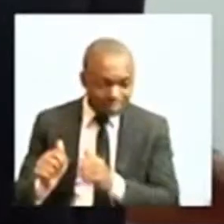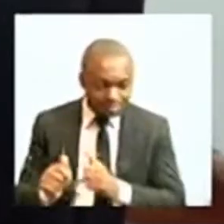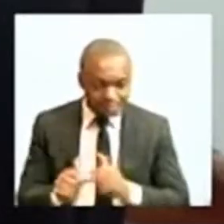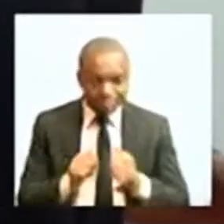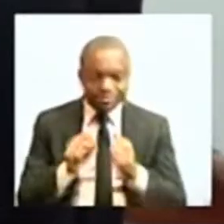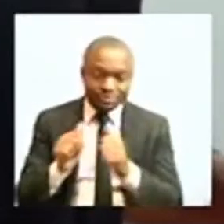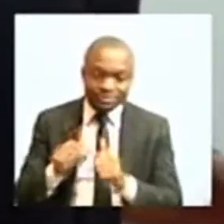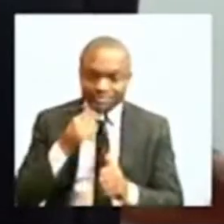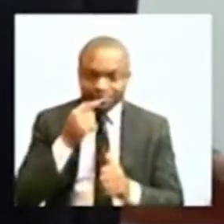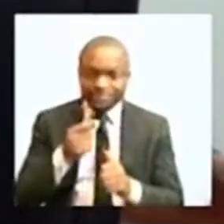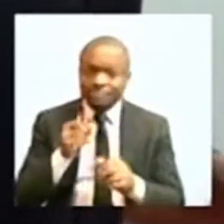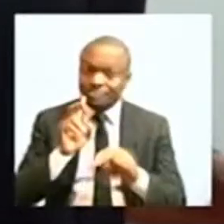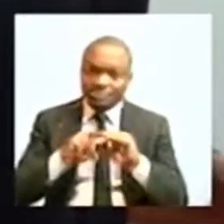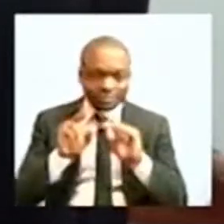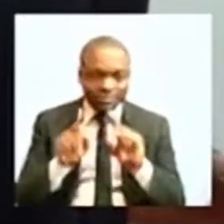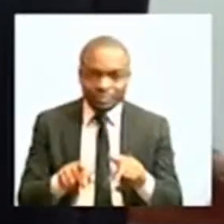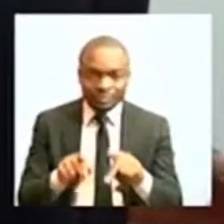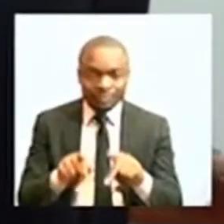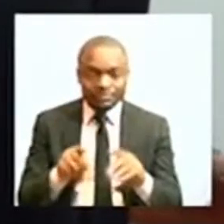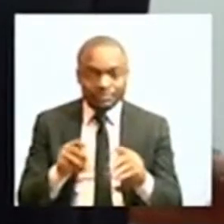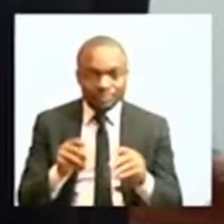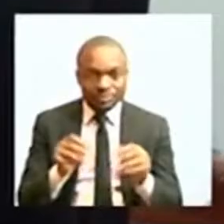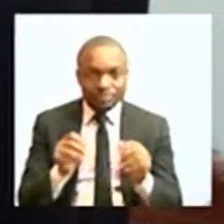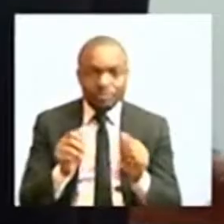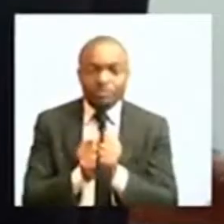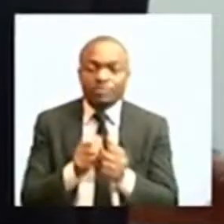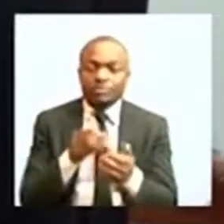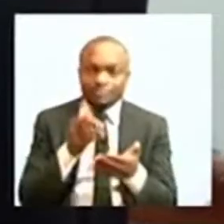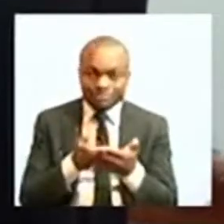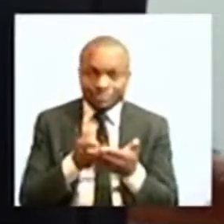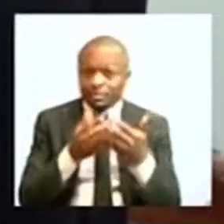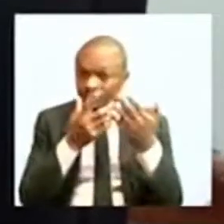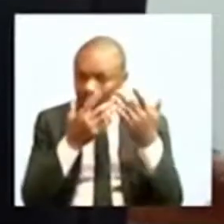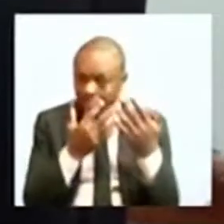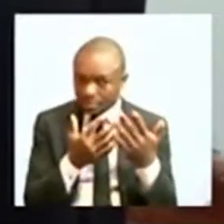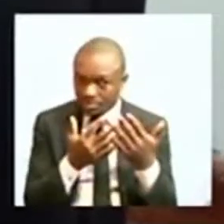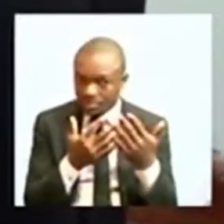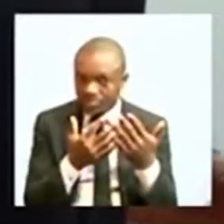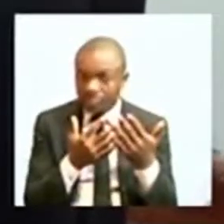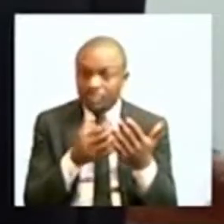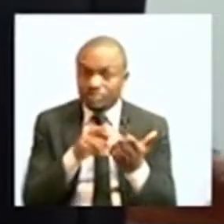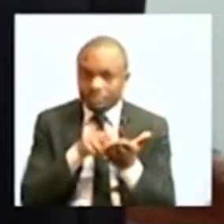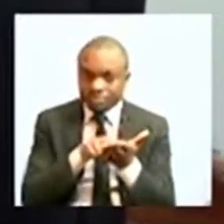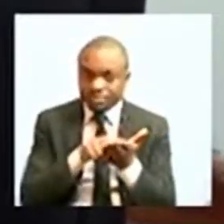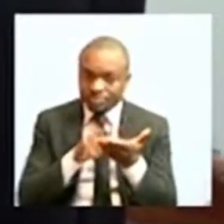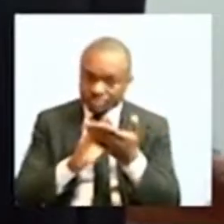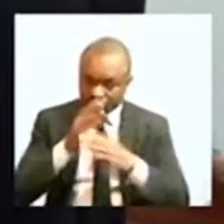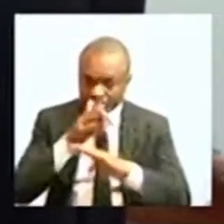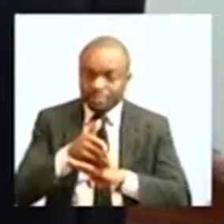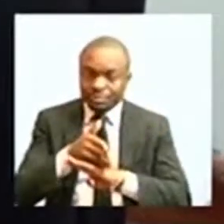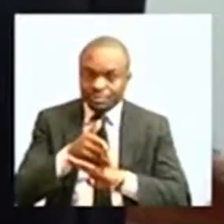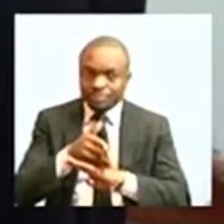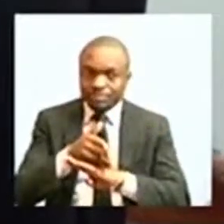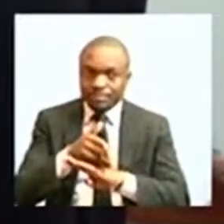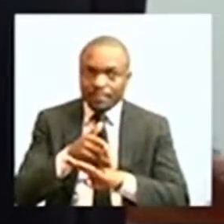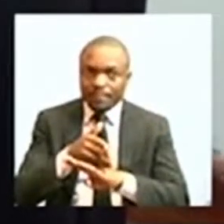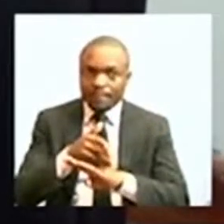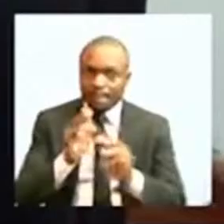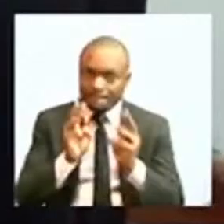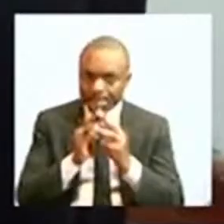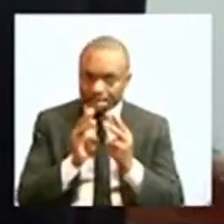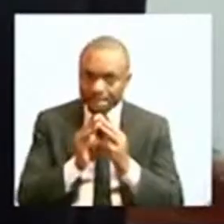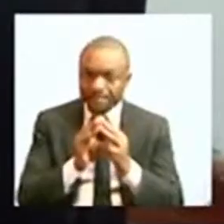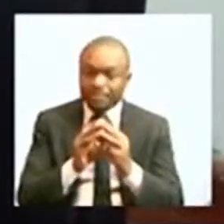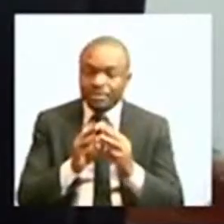that, Chairperson, we'll wait for your recommendations after this, and also